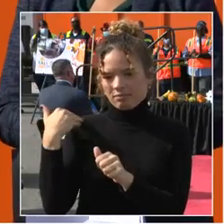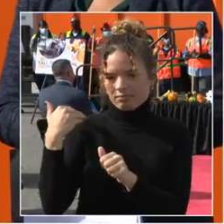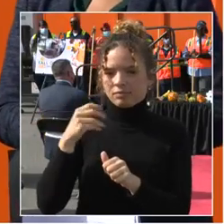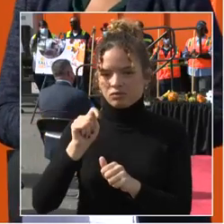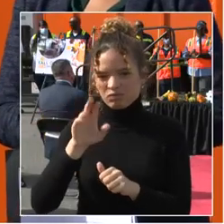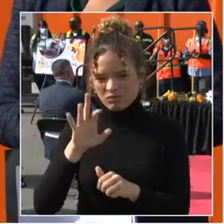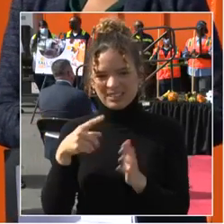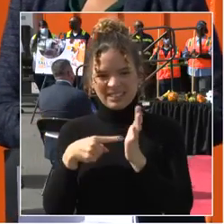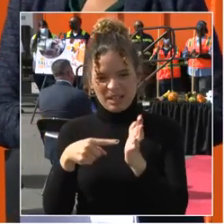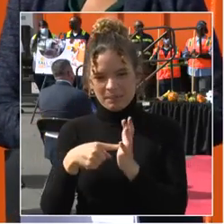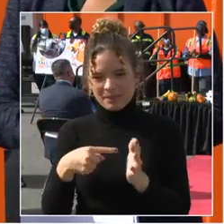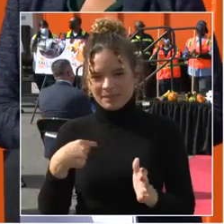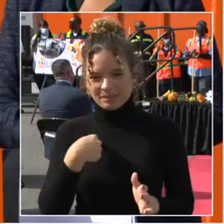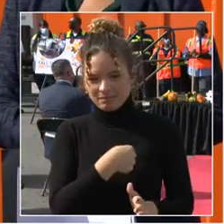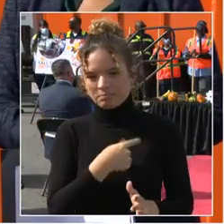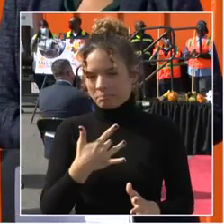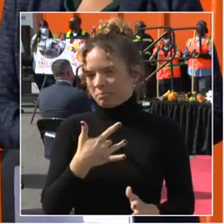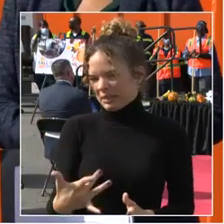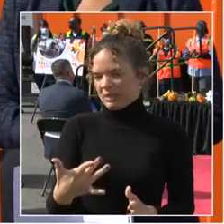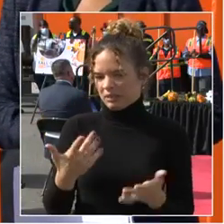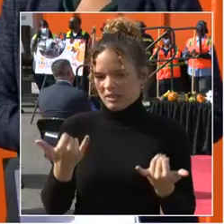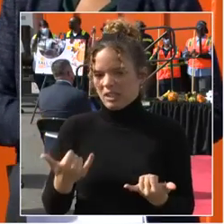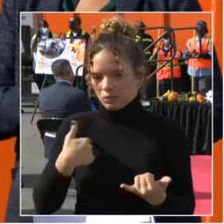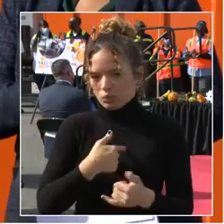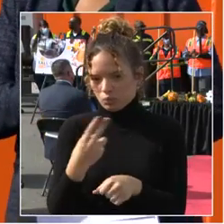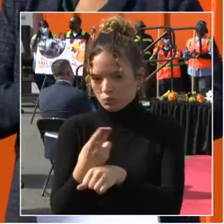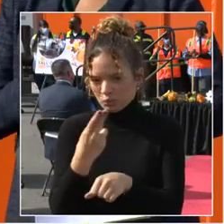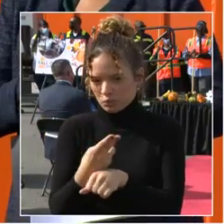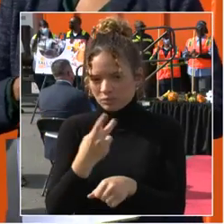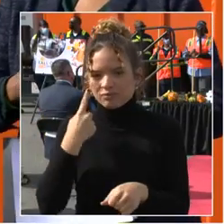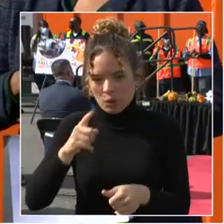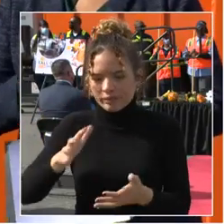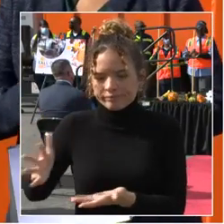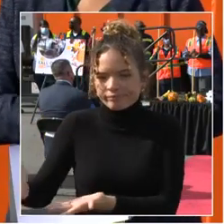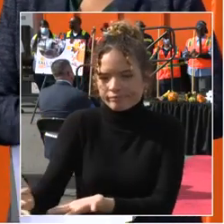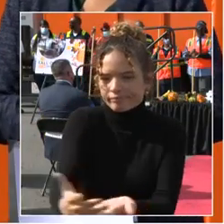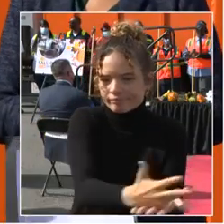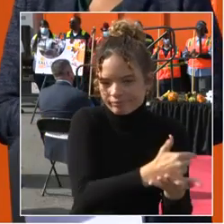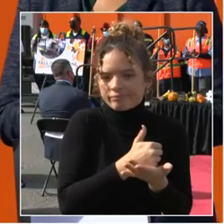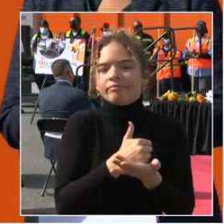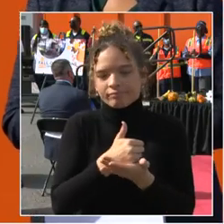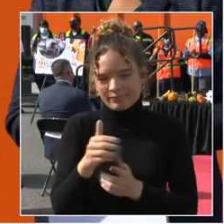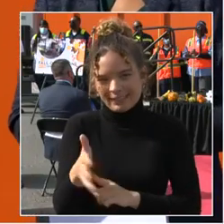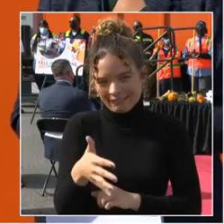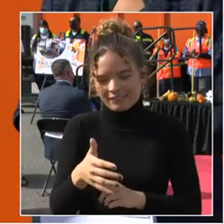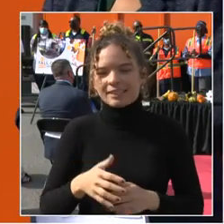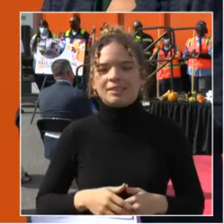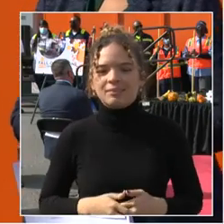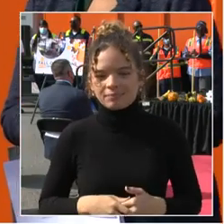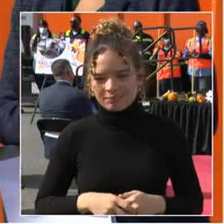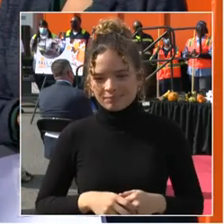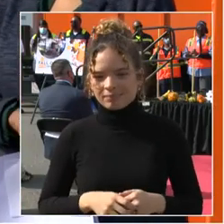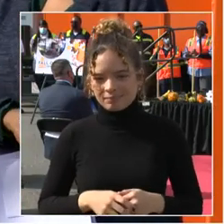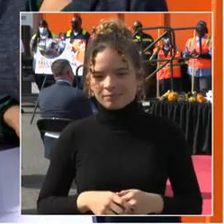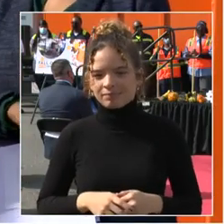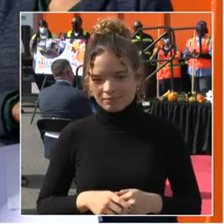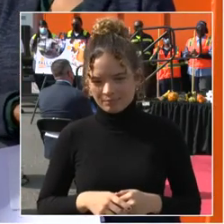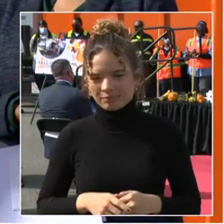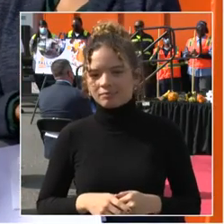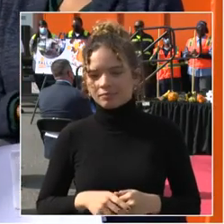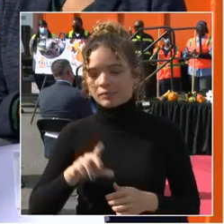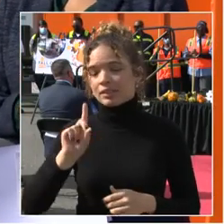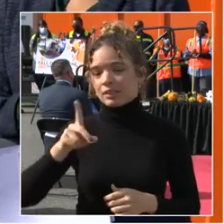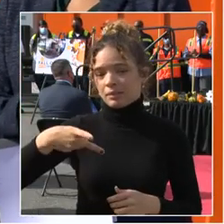that we use to vacuum leaves off the street. DPW's leaf season begins next Monday, November